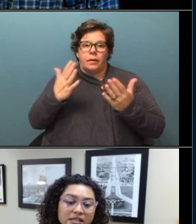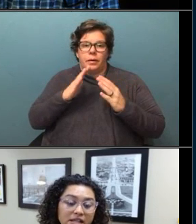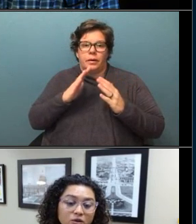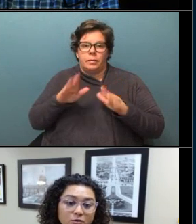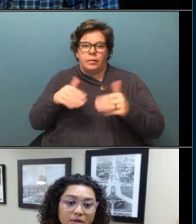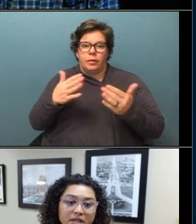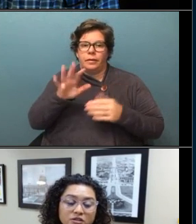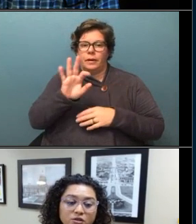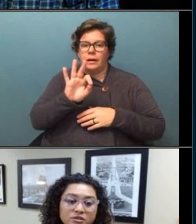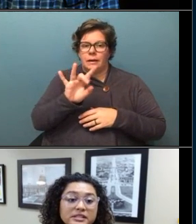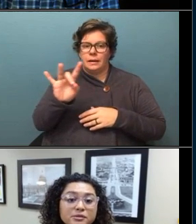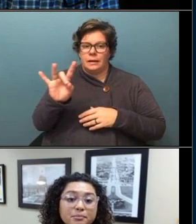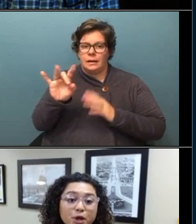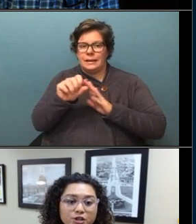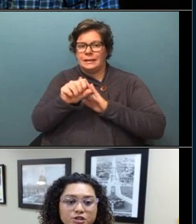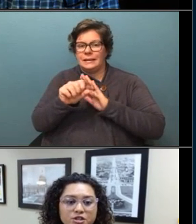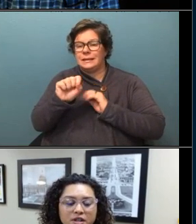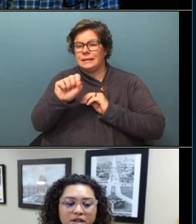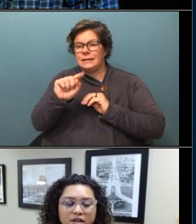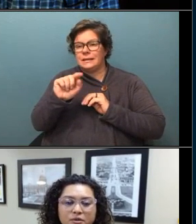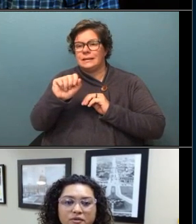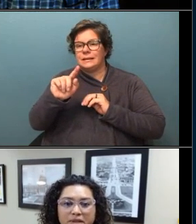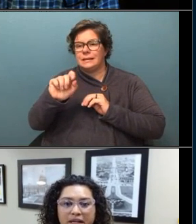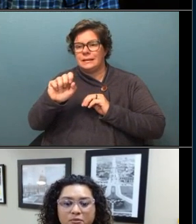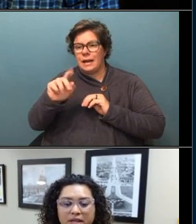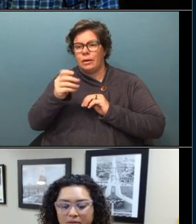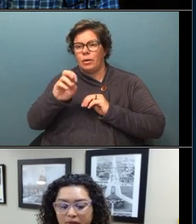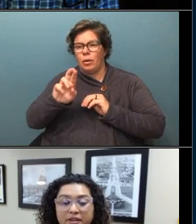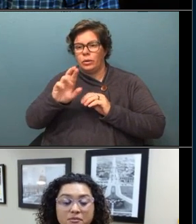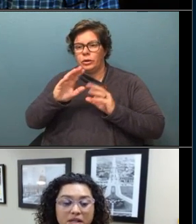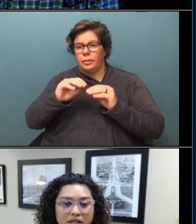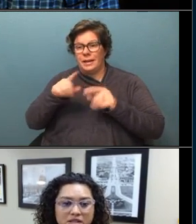through 988 stakeholder meetings since March, we had monthly meetings